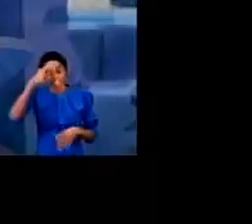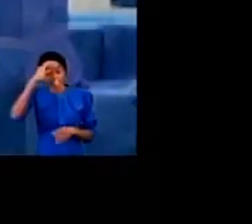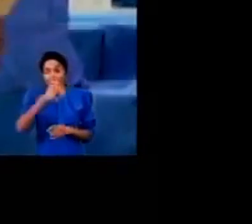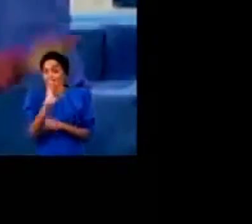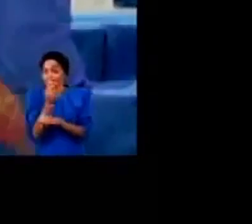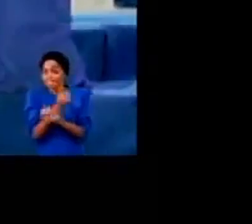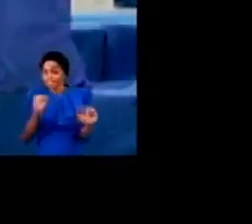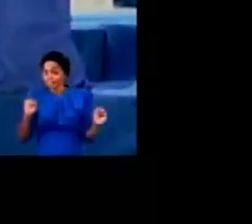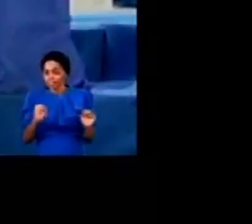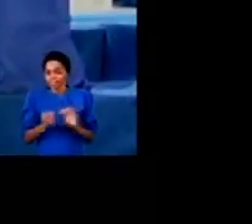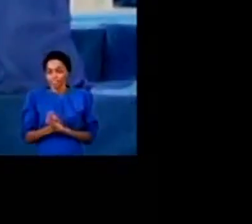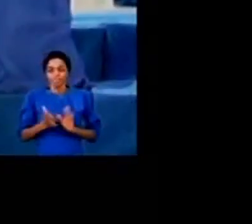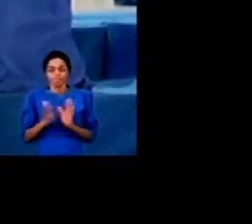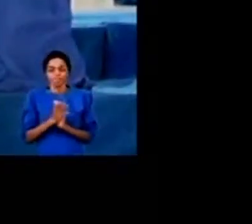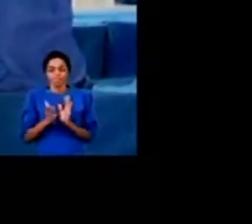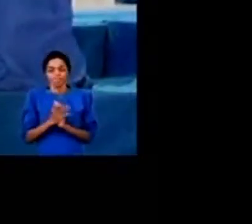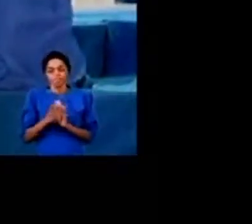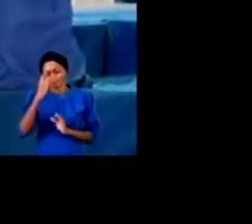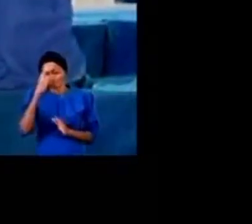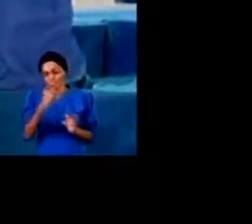Praise the Lord.